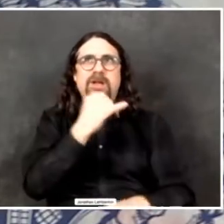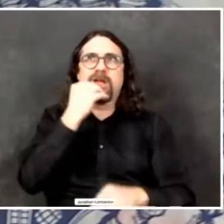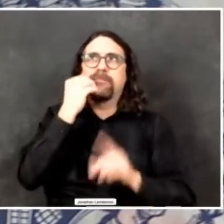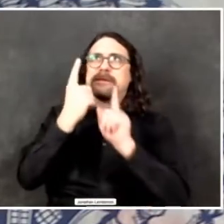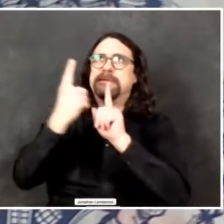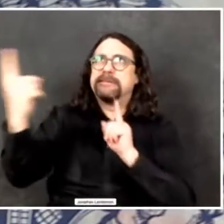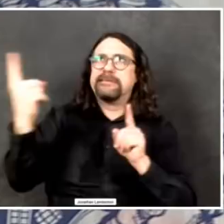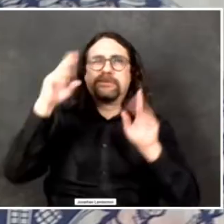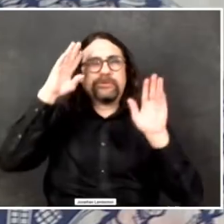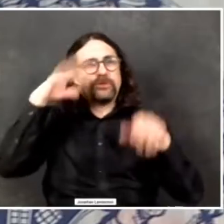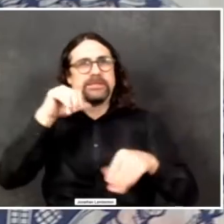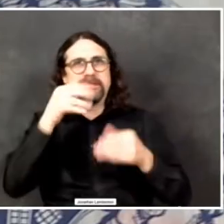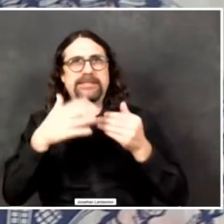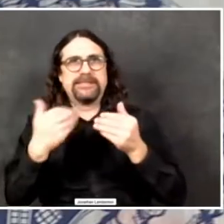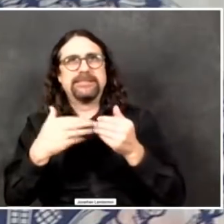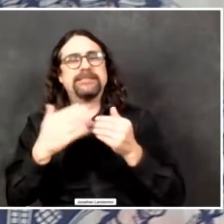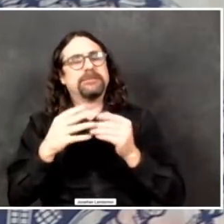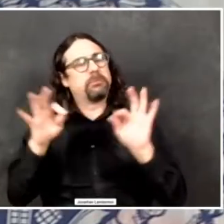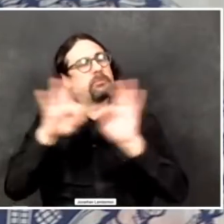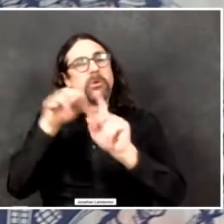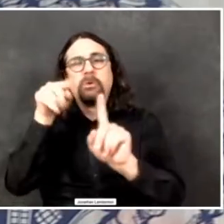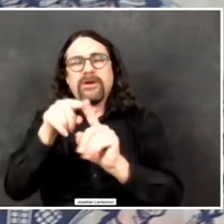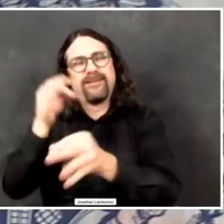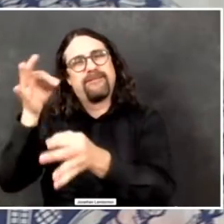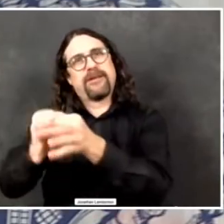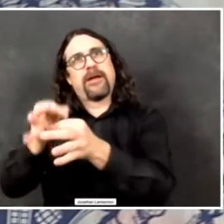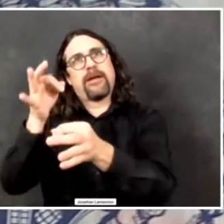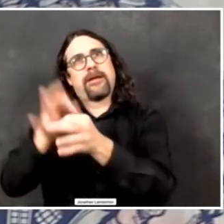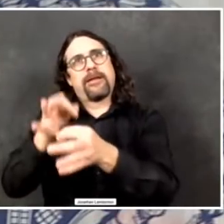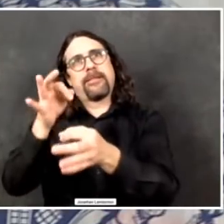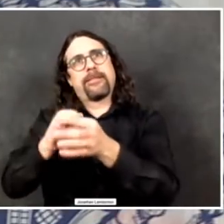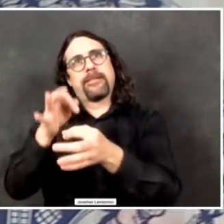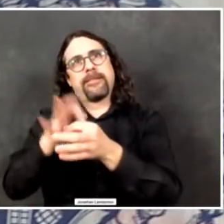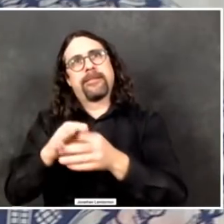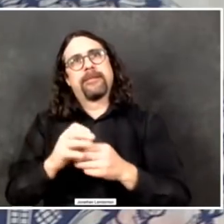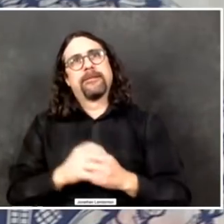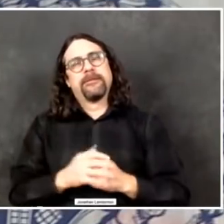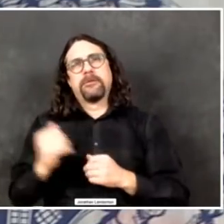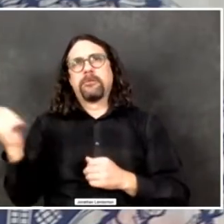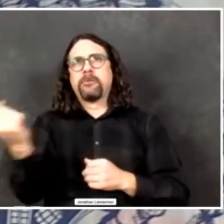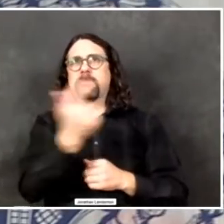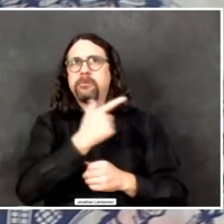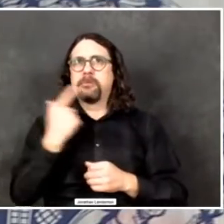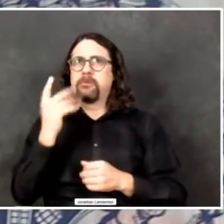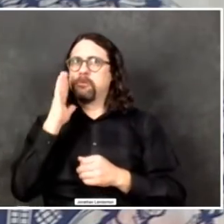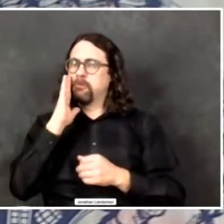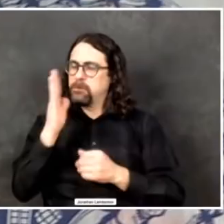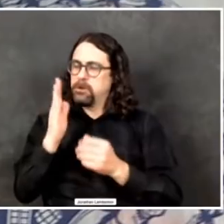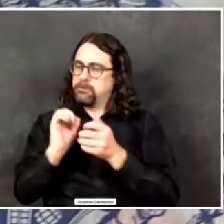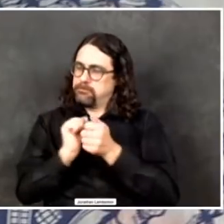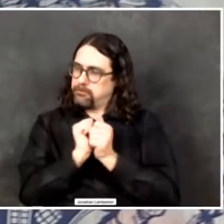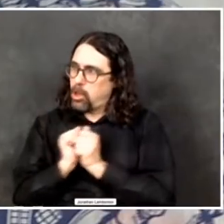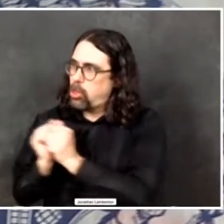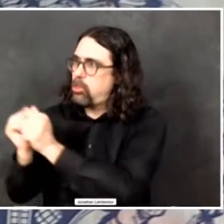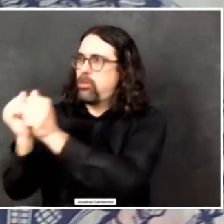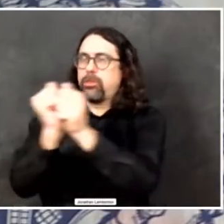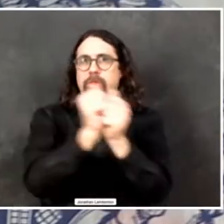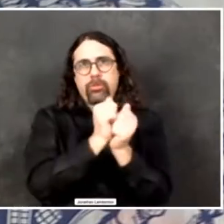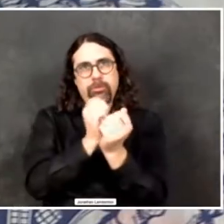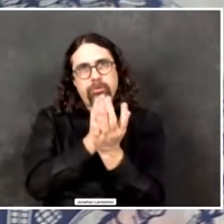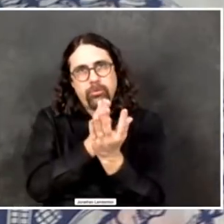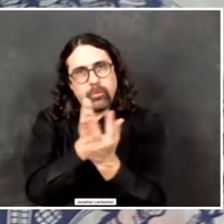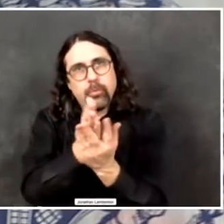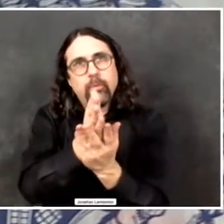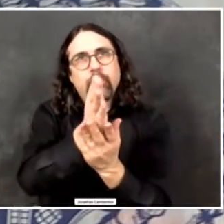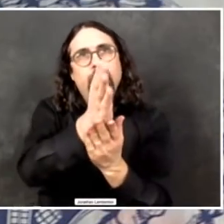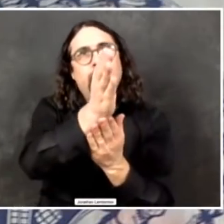we can endure even the hardest times. And our faith traditions always talk about what our ancestors went